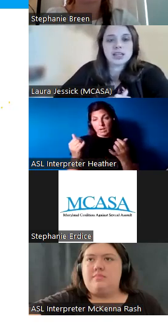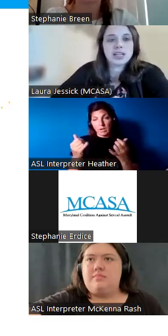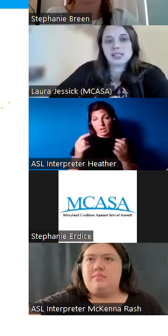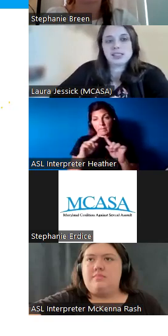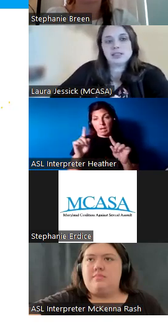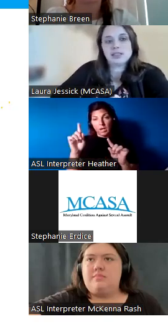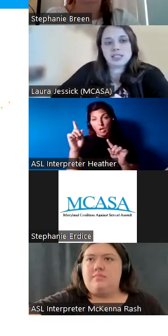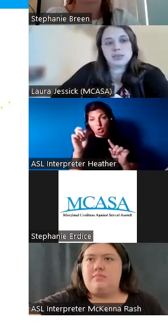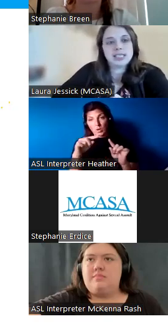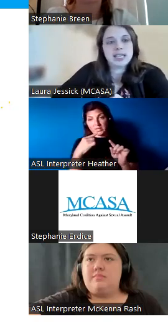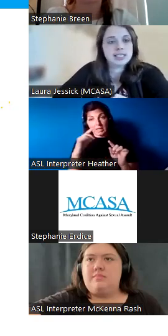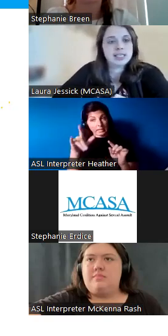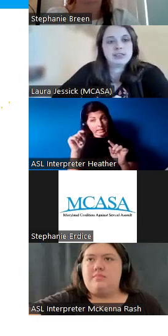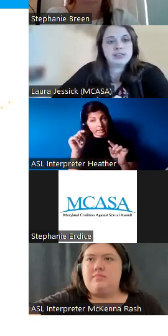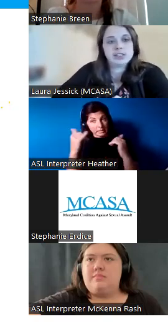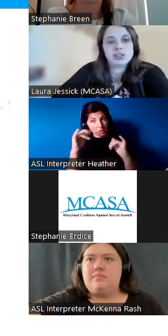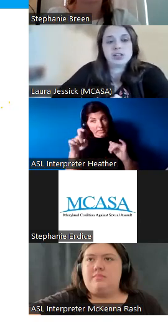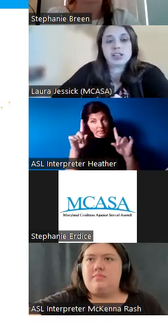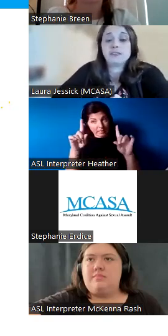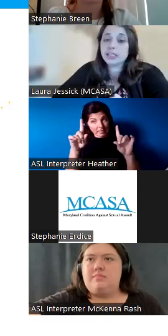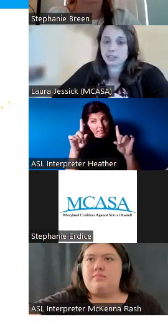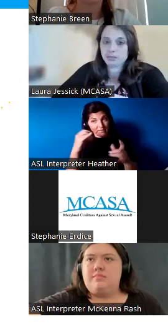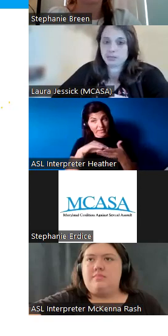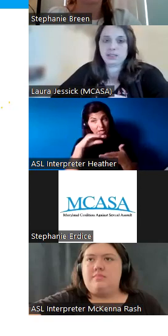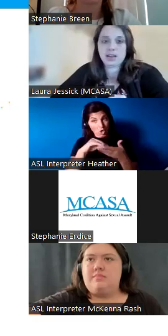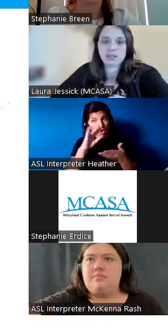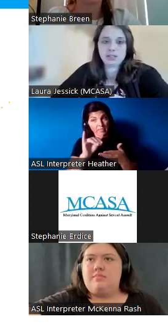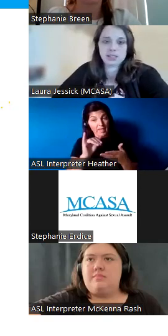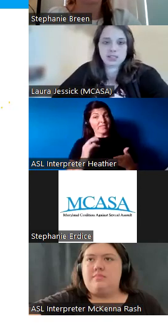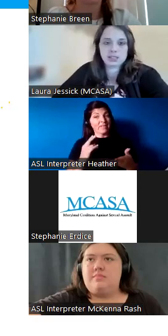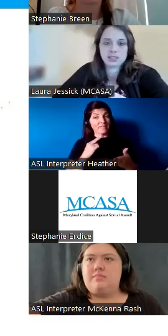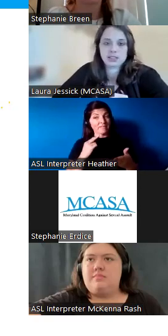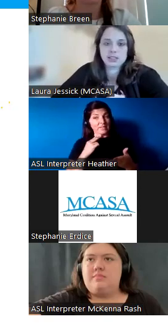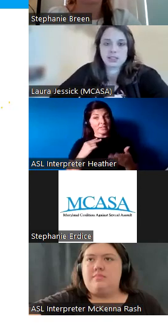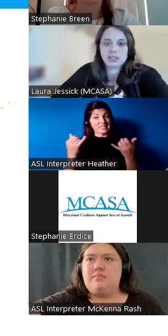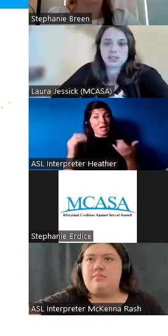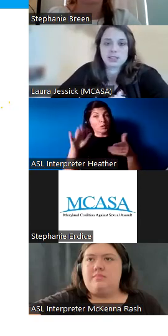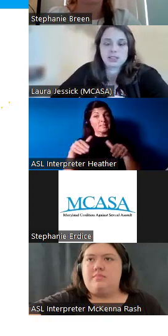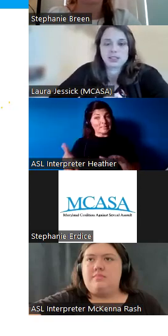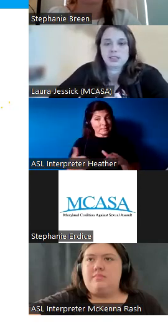does a kit still need to be tested if it is learned that the victim is now deceased?